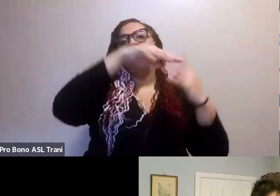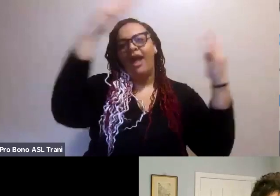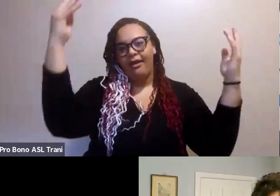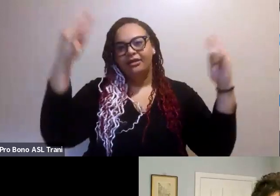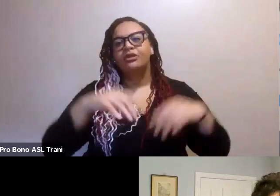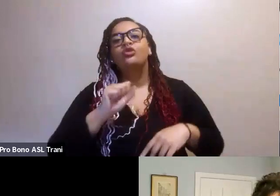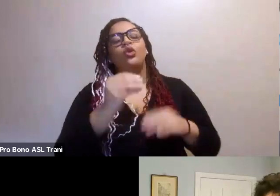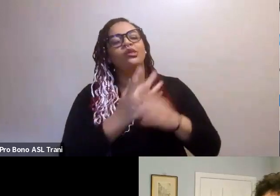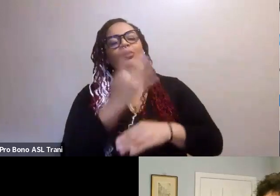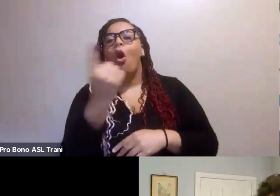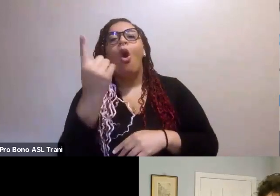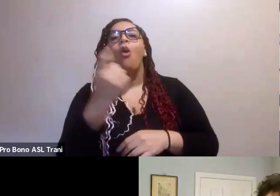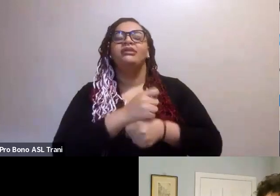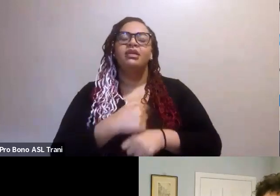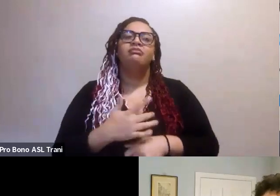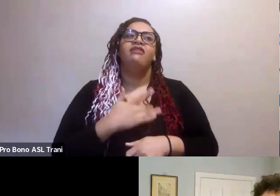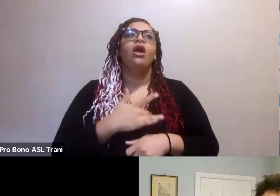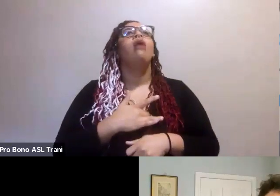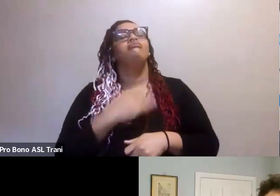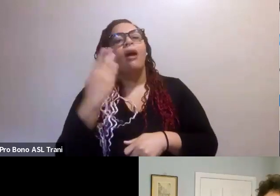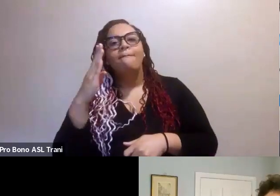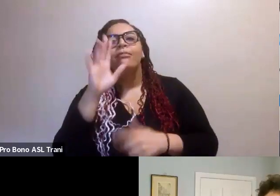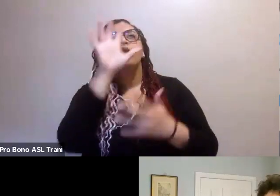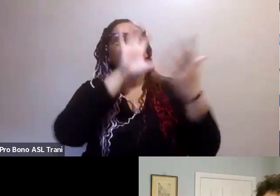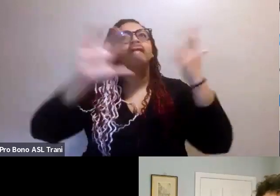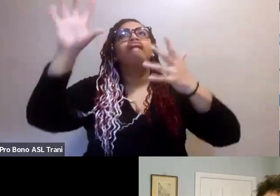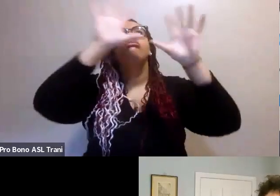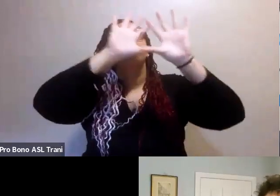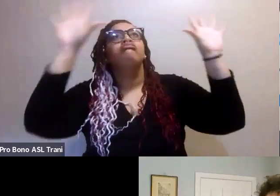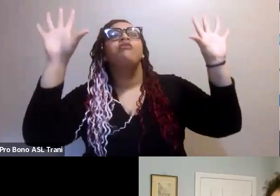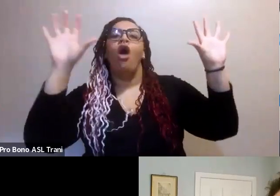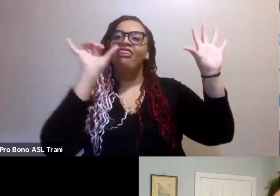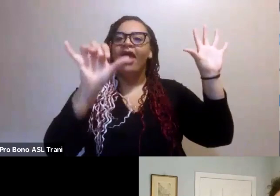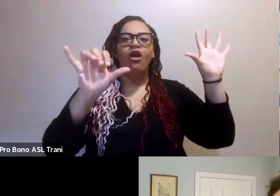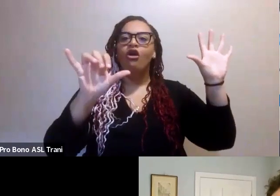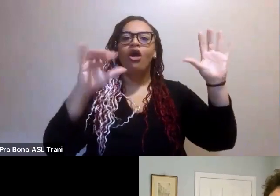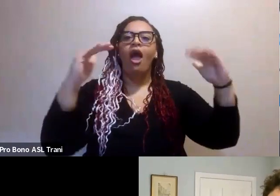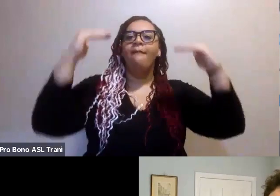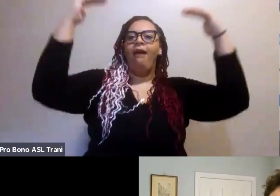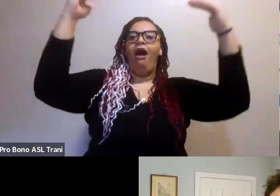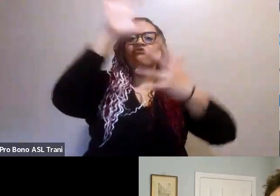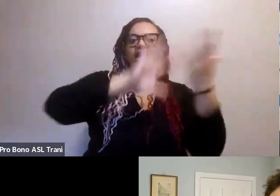always reminds me that blue skies are always there above the clouds. So I try and remember that always.